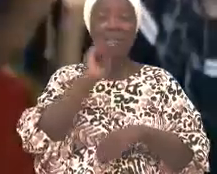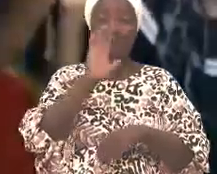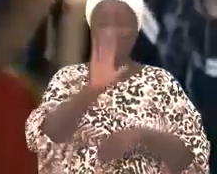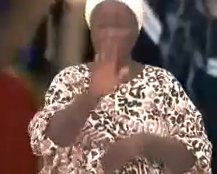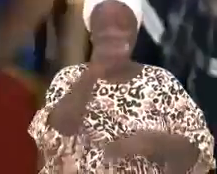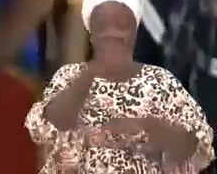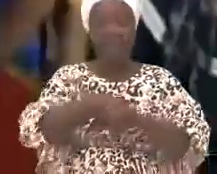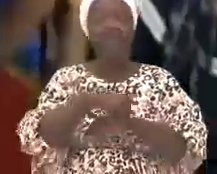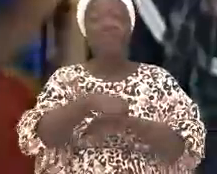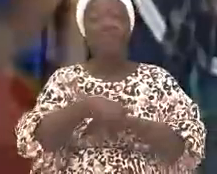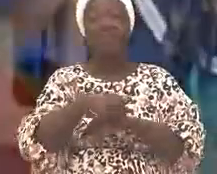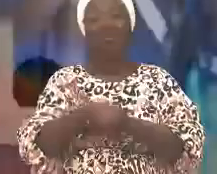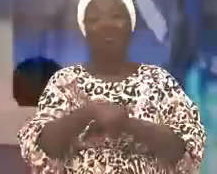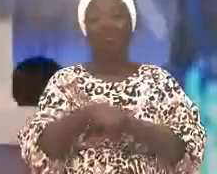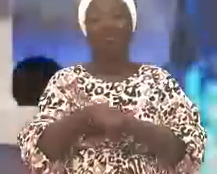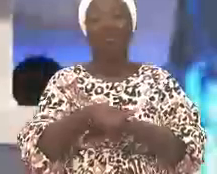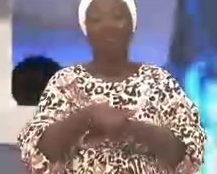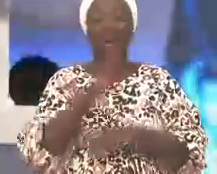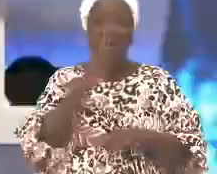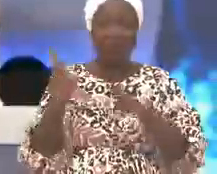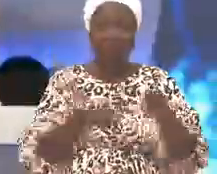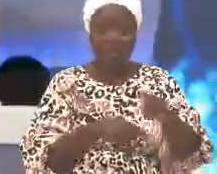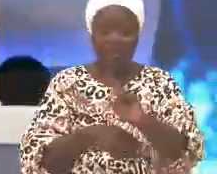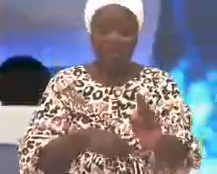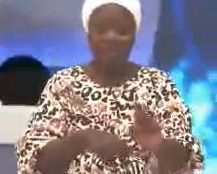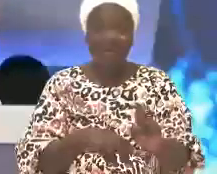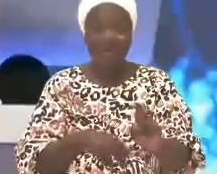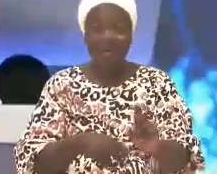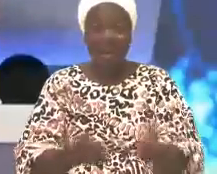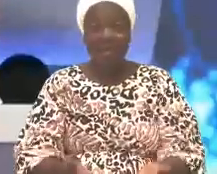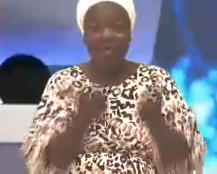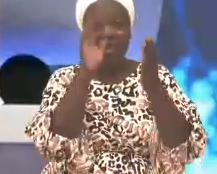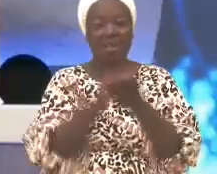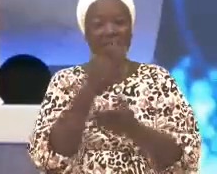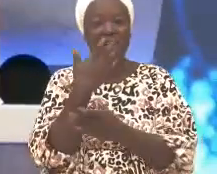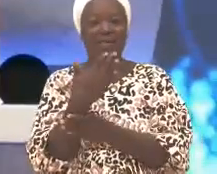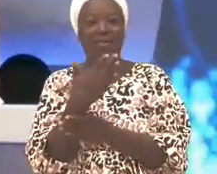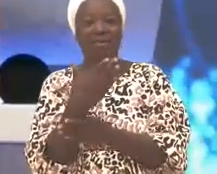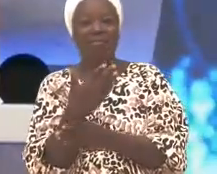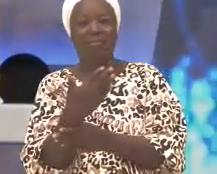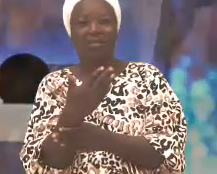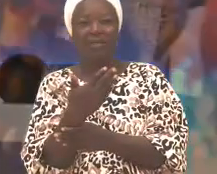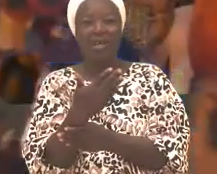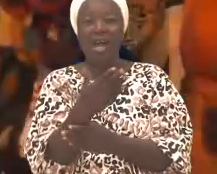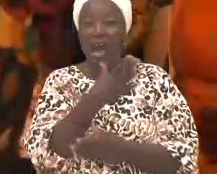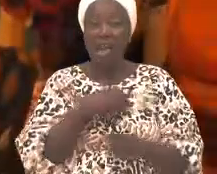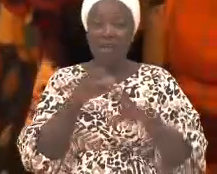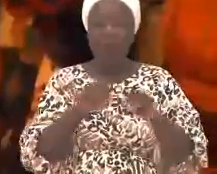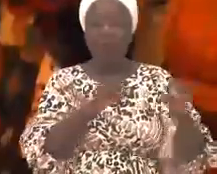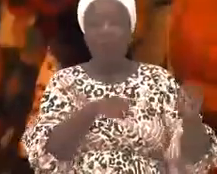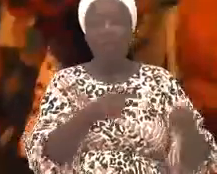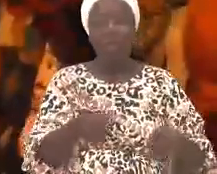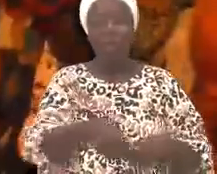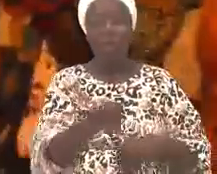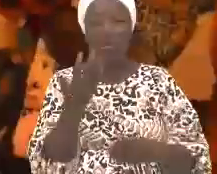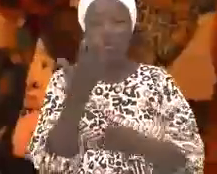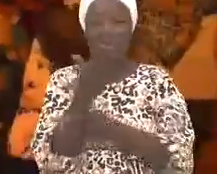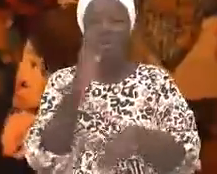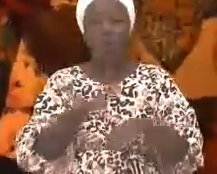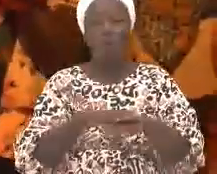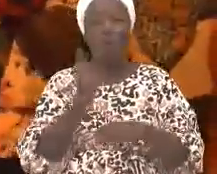night. Are you ready? Raise up that hand and lay the other hand where you have the